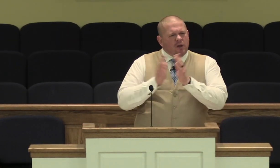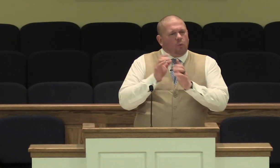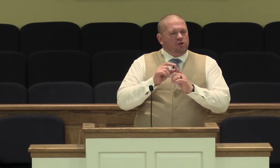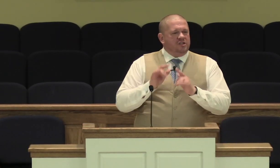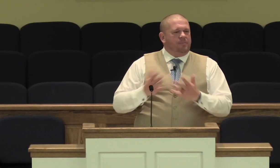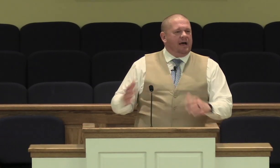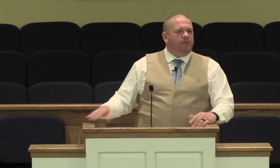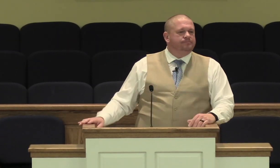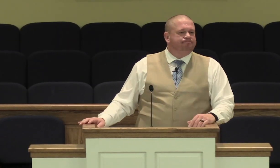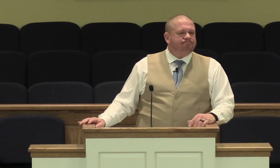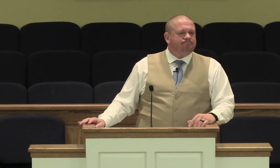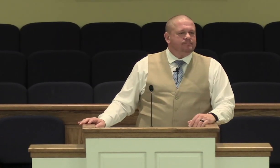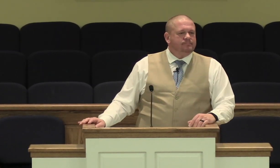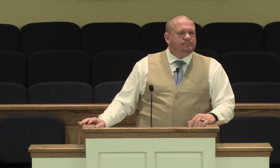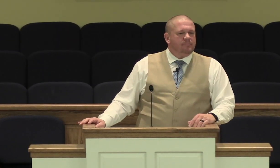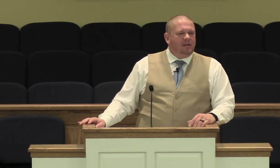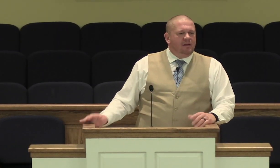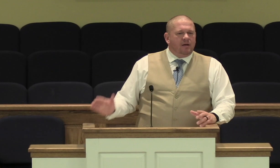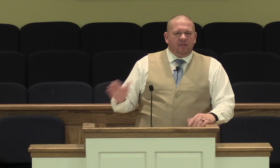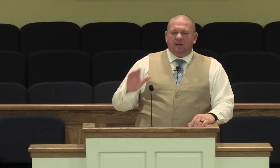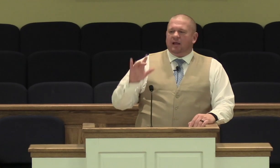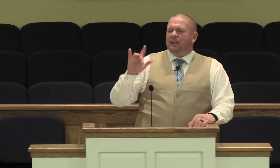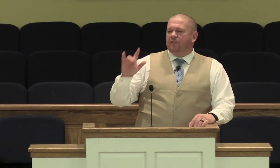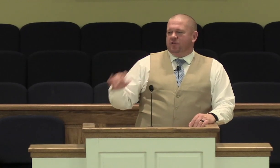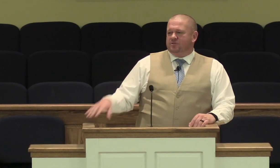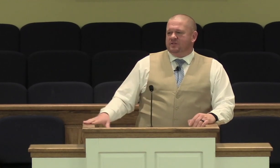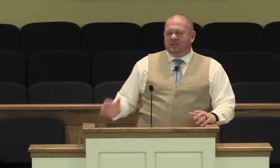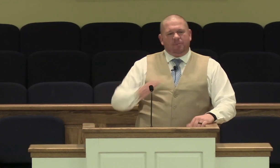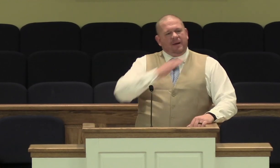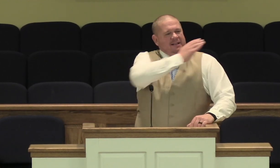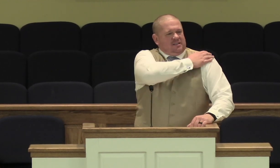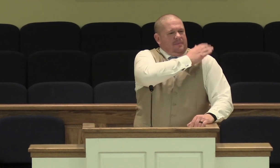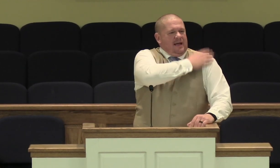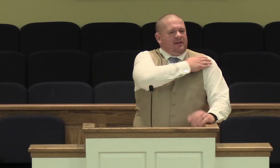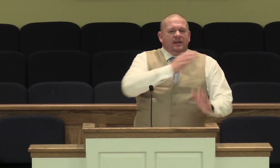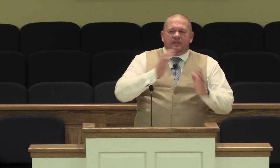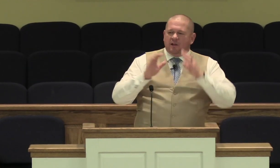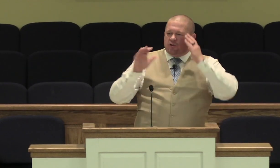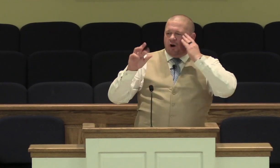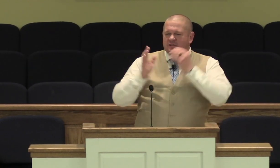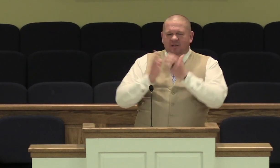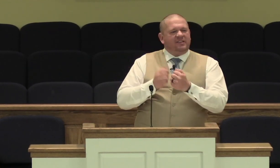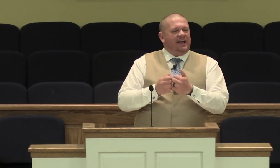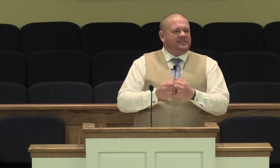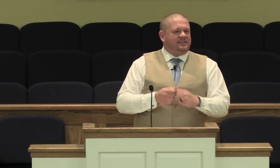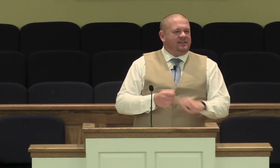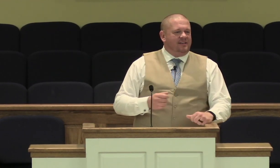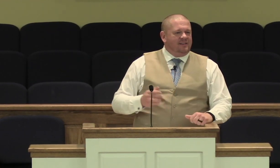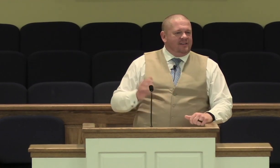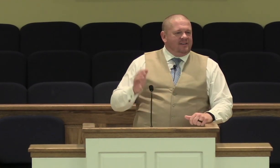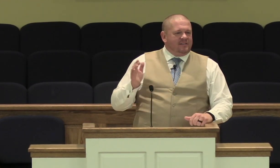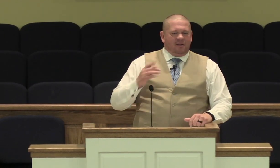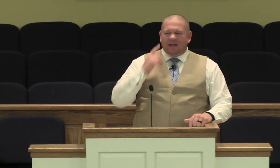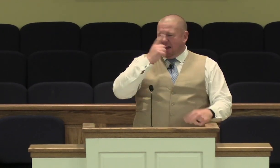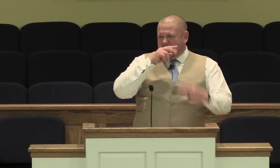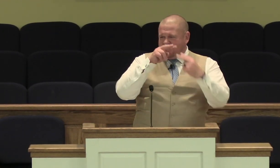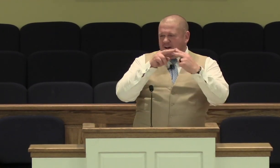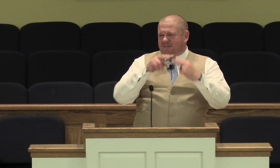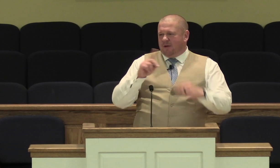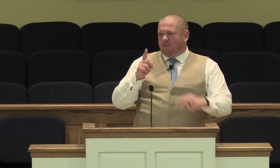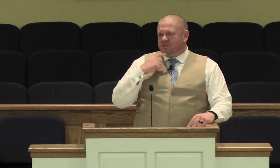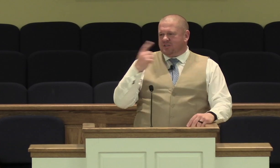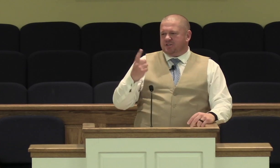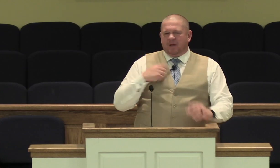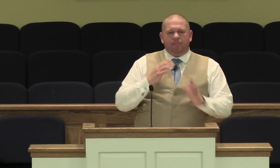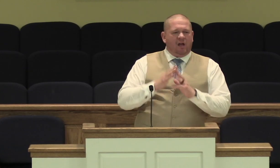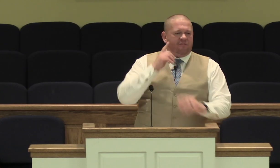the little words of the Bible. Little I love yous, the little pats on the back, little cards, little texts, little eye-to-eye